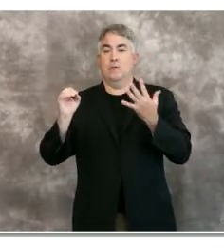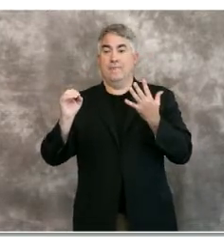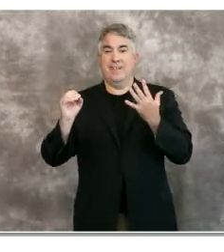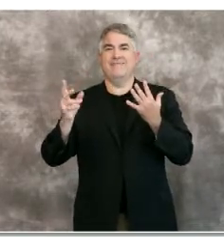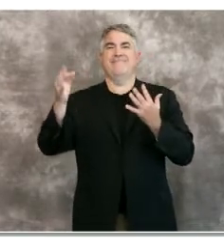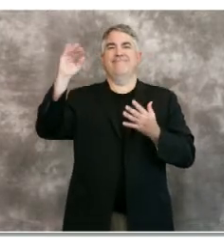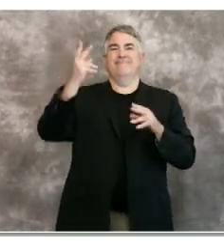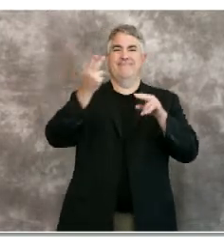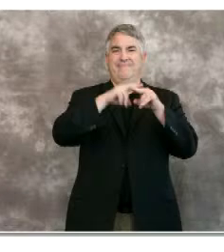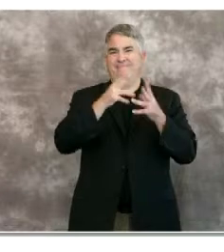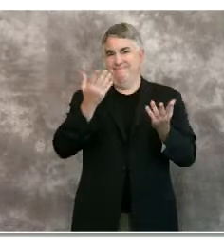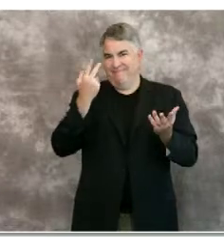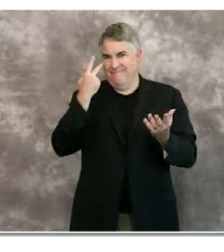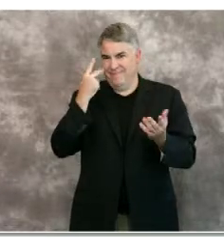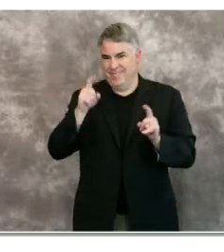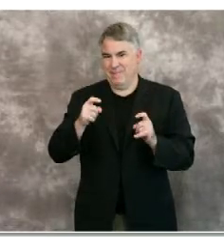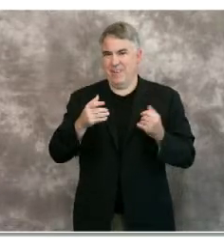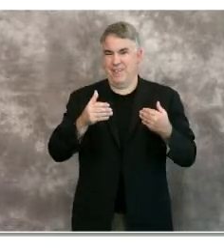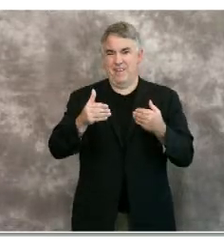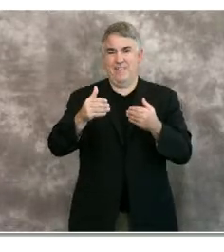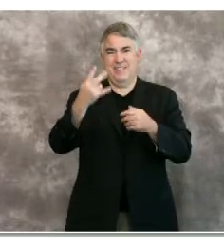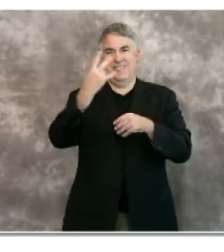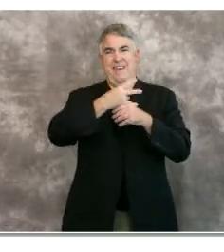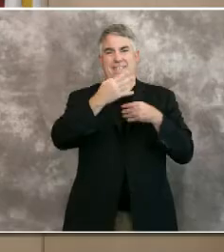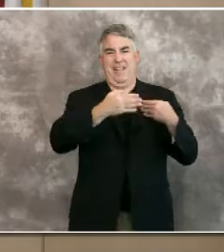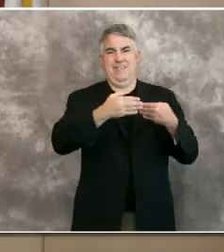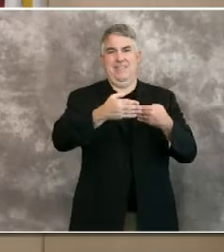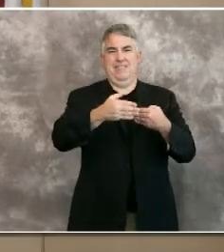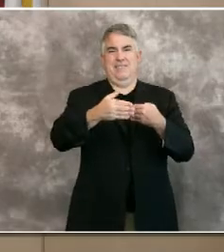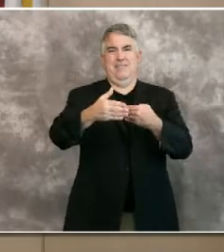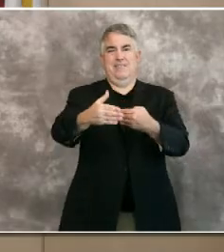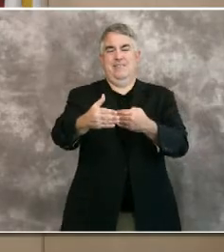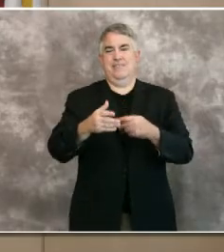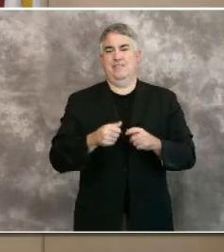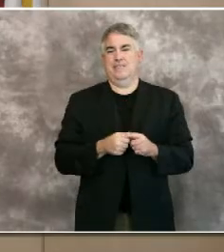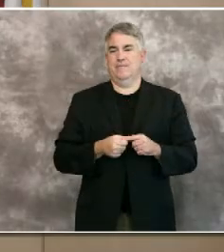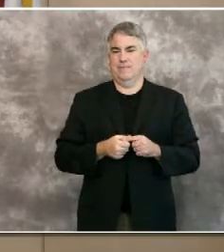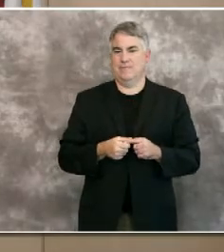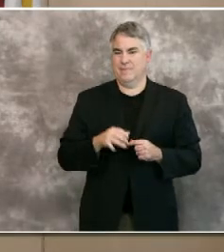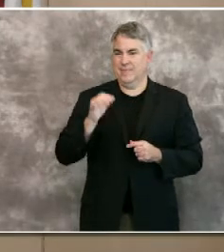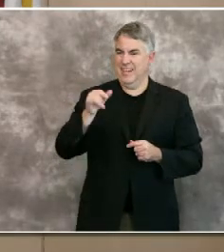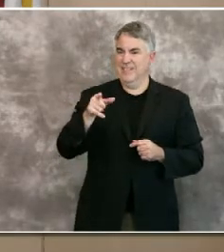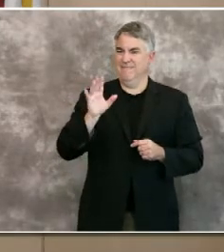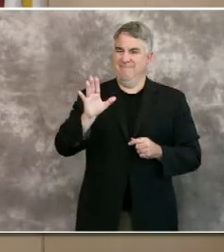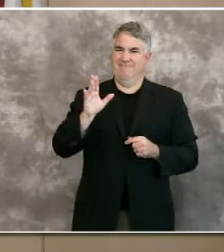And if we do not have any further outbreaks identified today as of